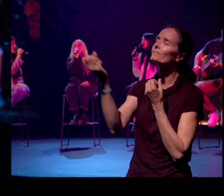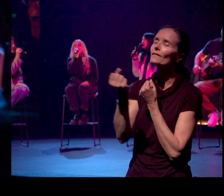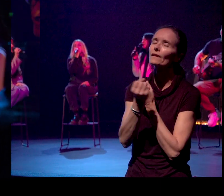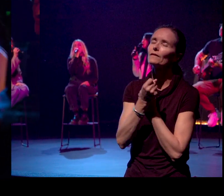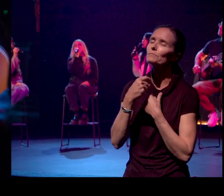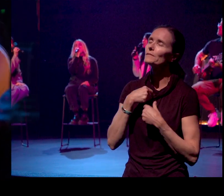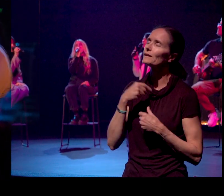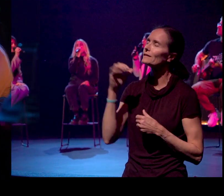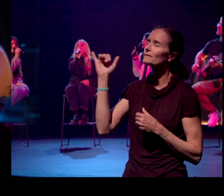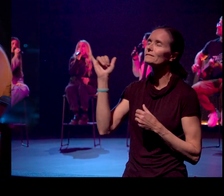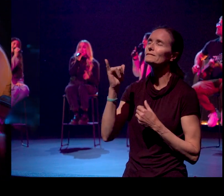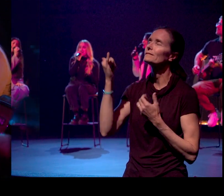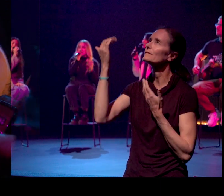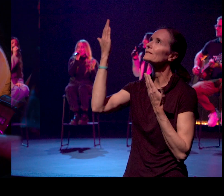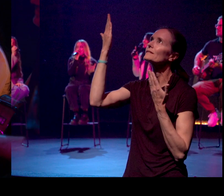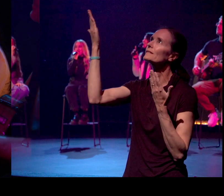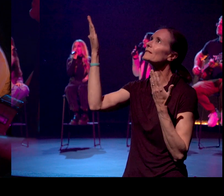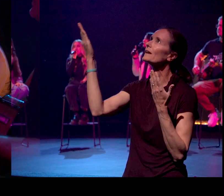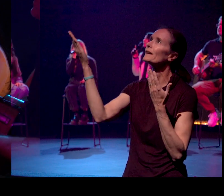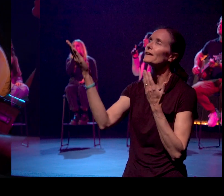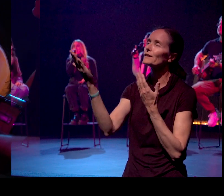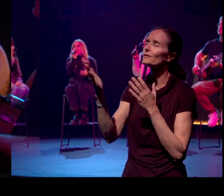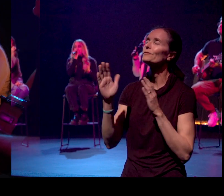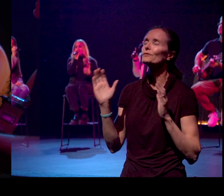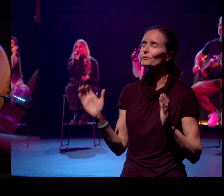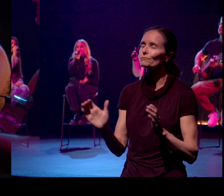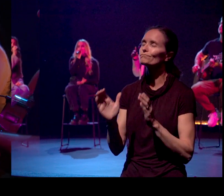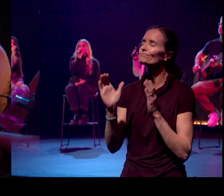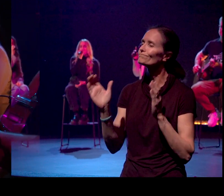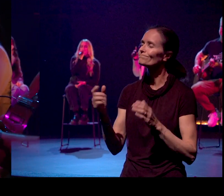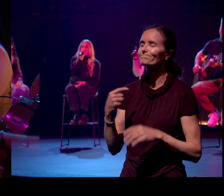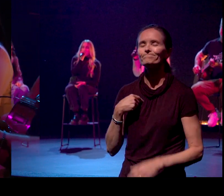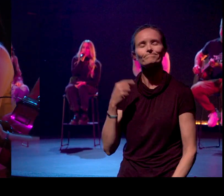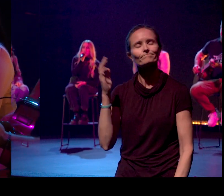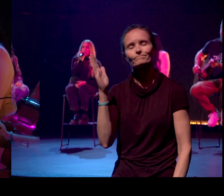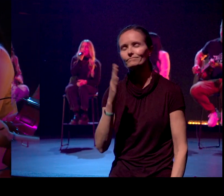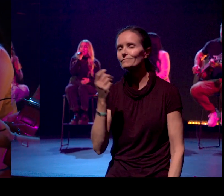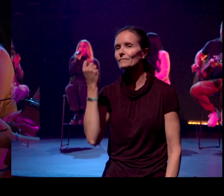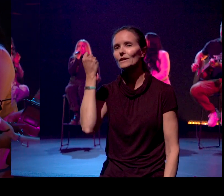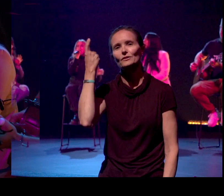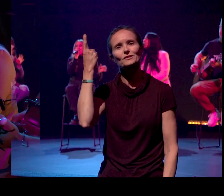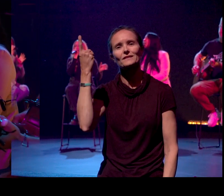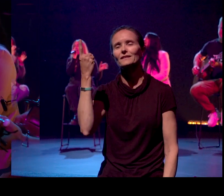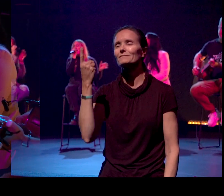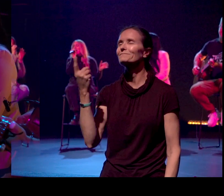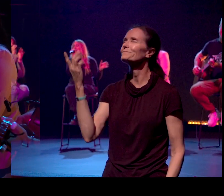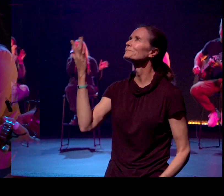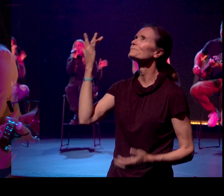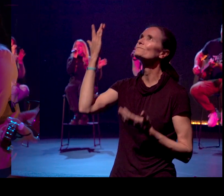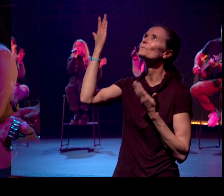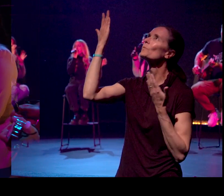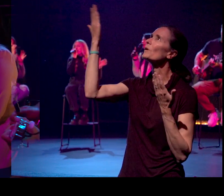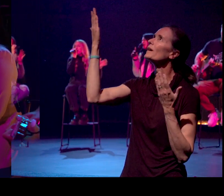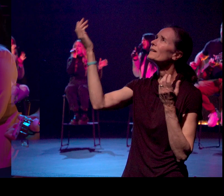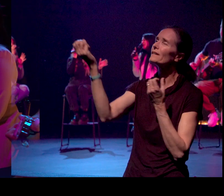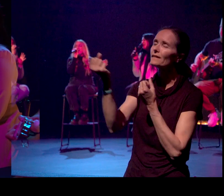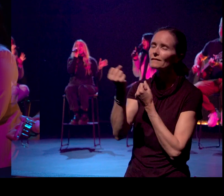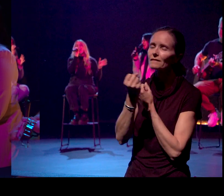why you love me like you love me. I'll never